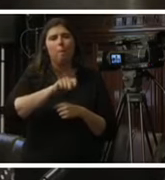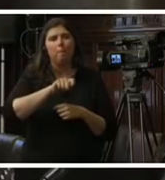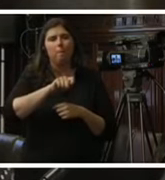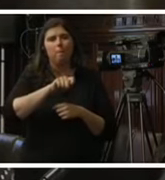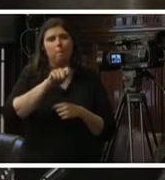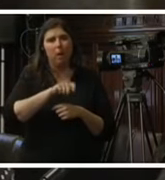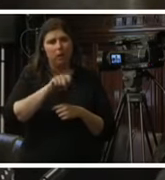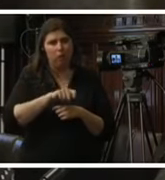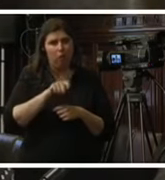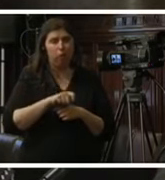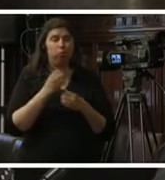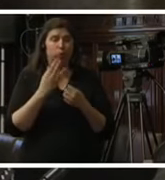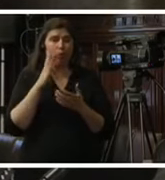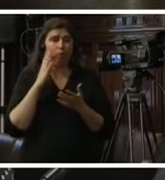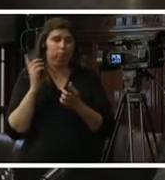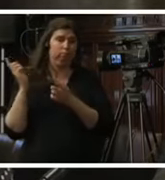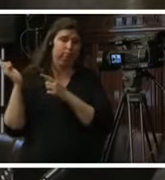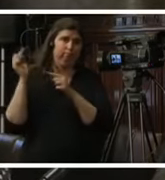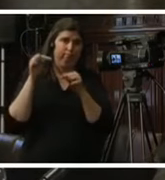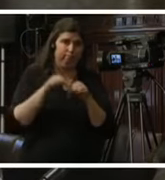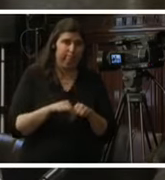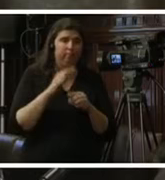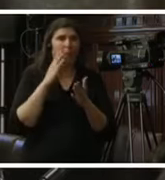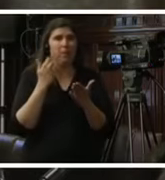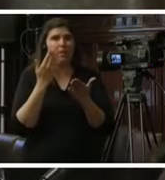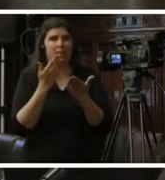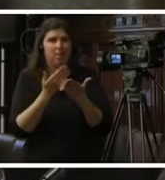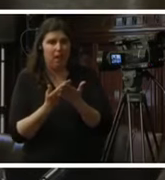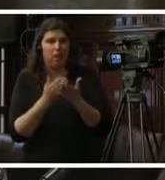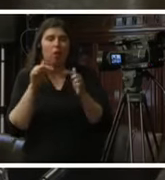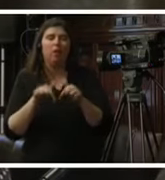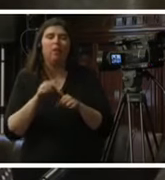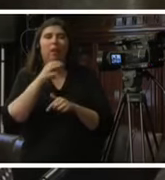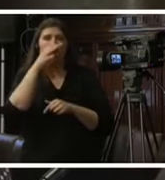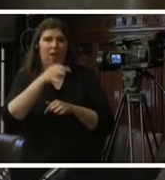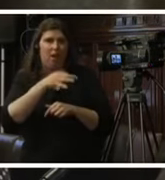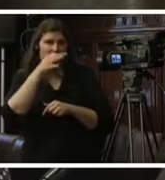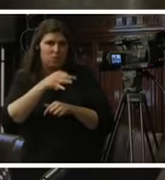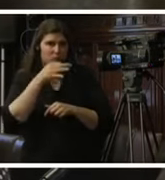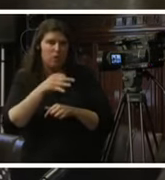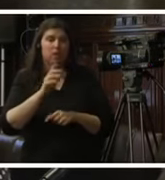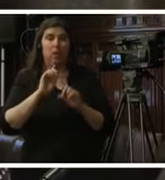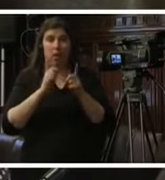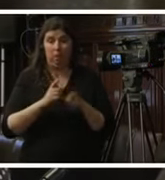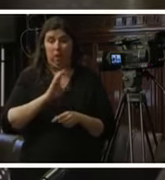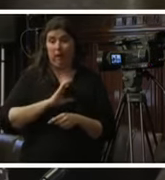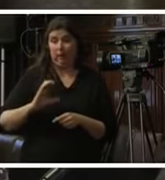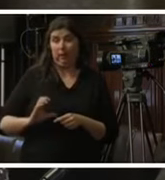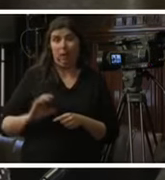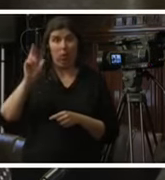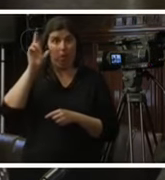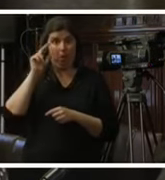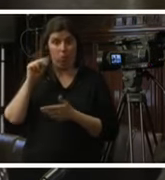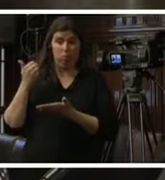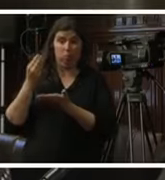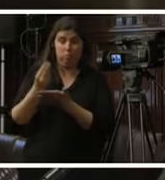compendious statement and to the state of Peru both here and in Peru